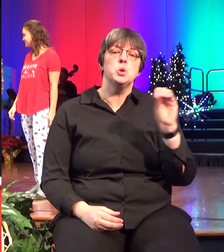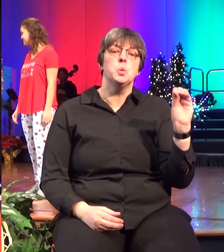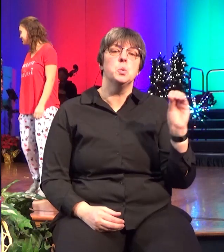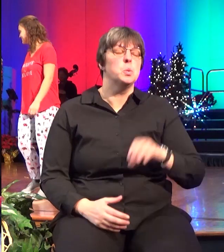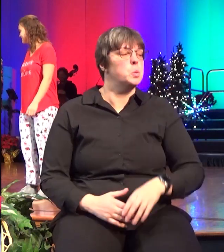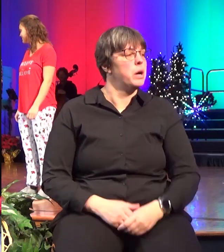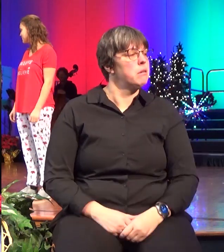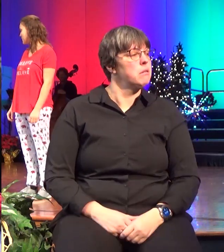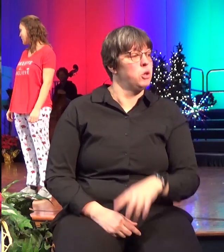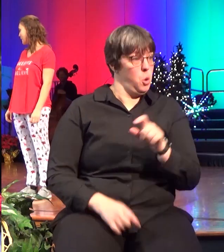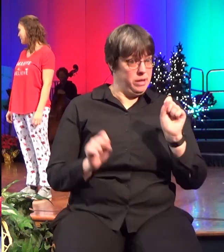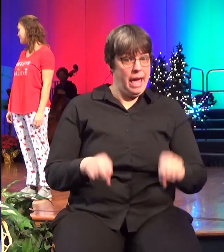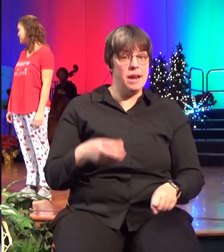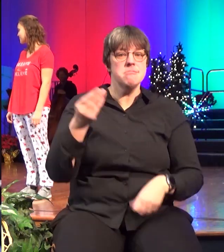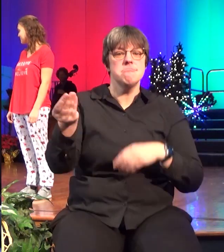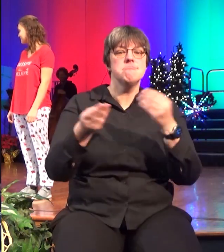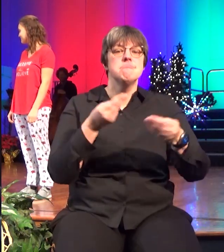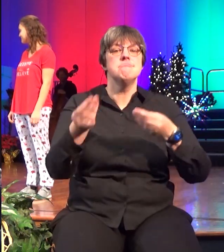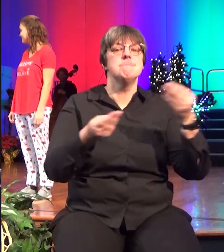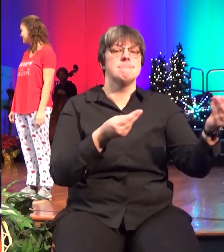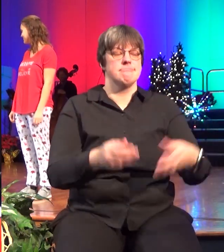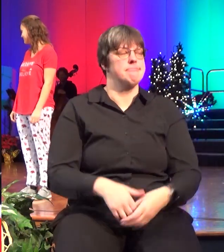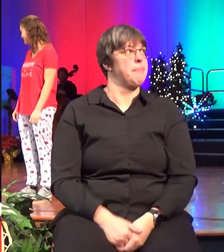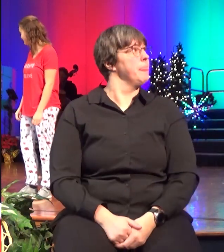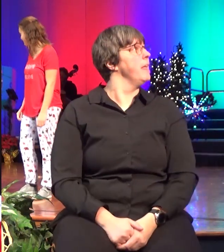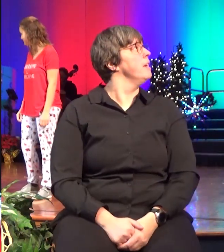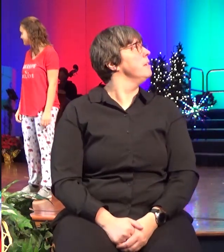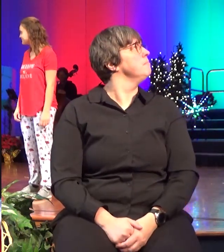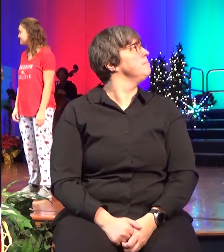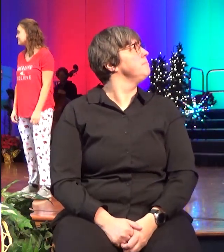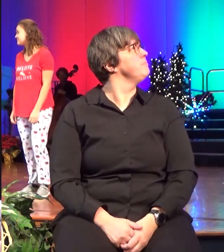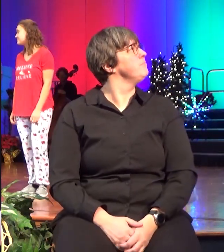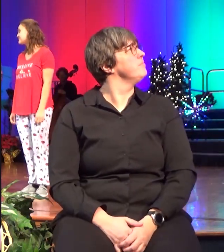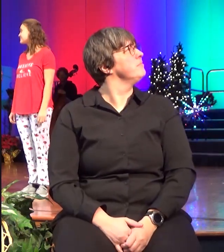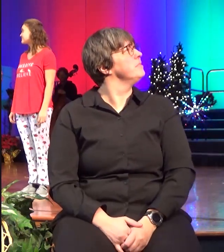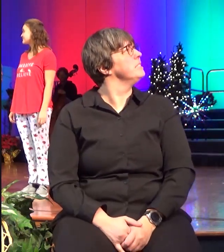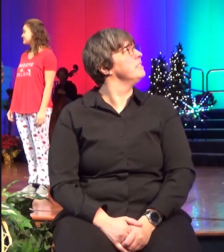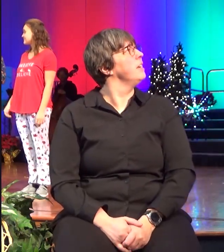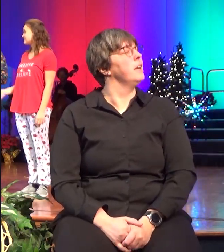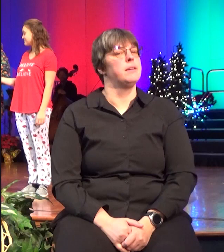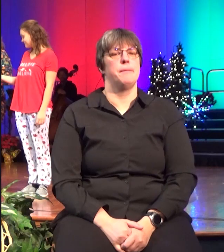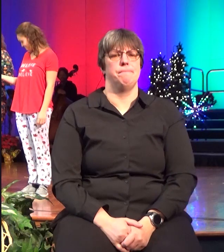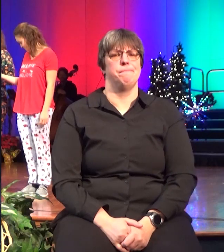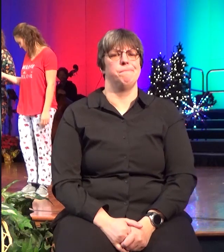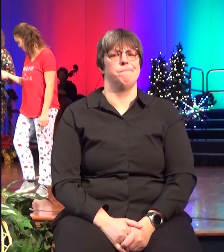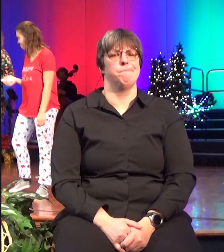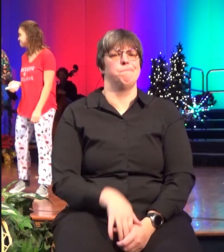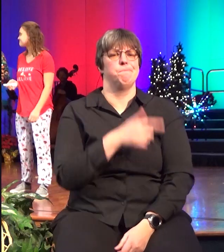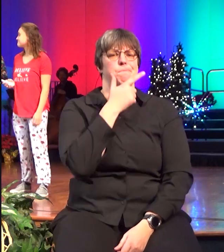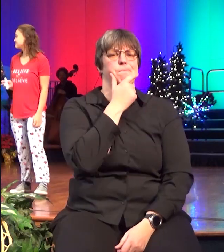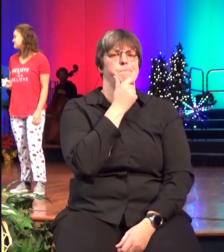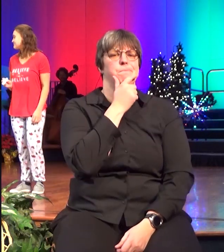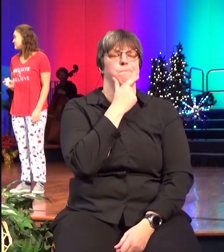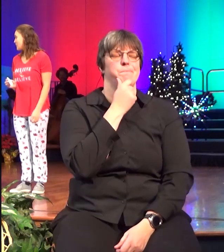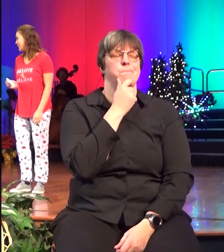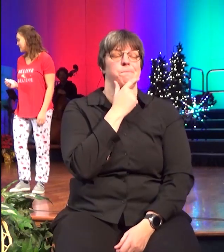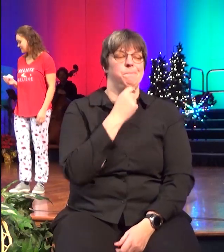for you, one for you, one for you, and one for you.